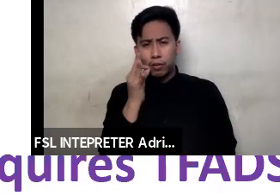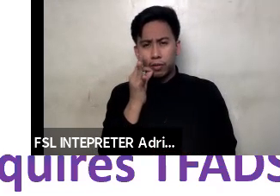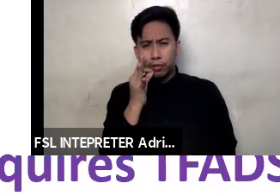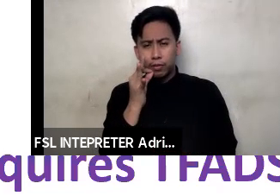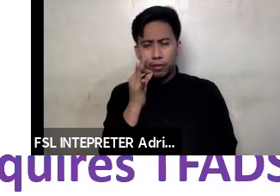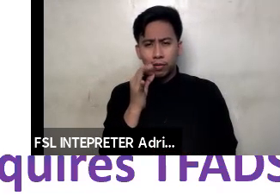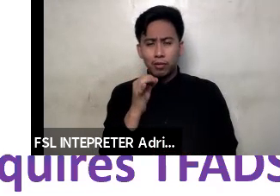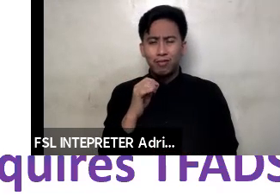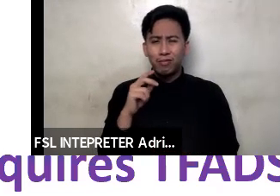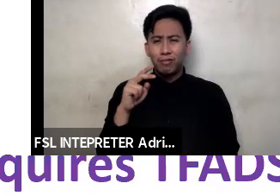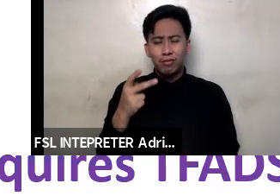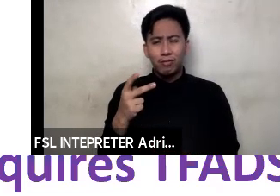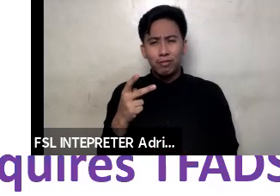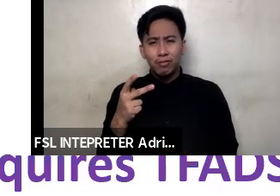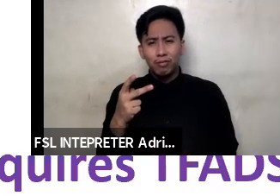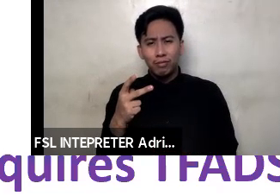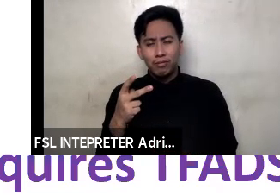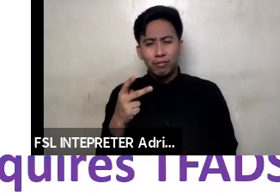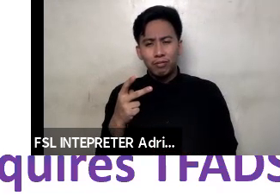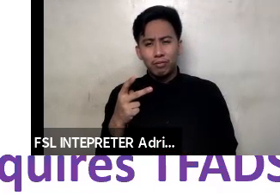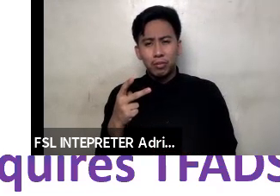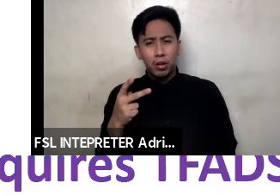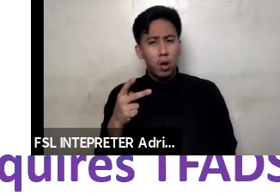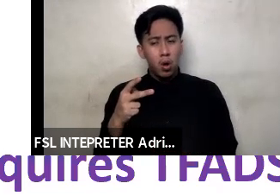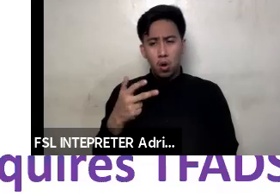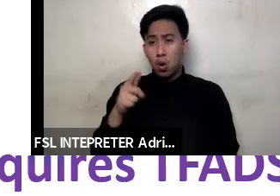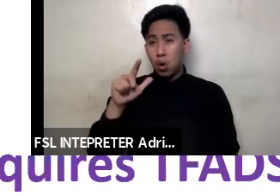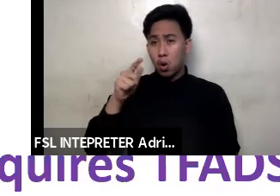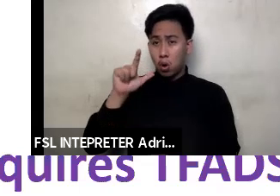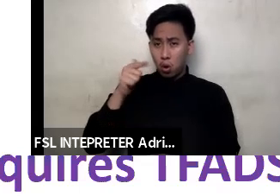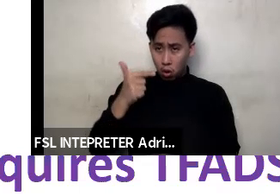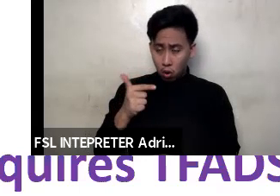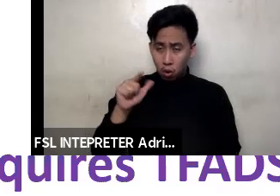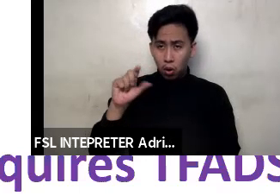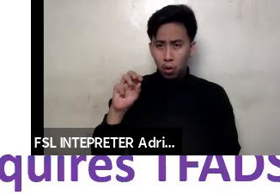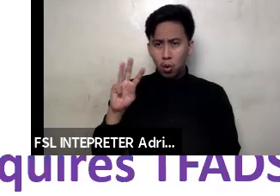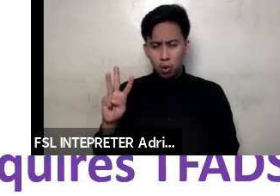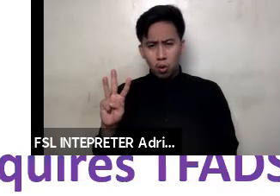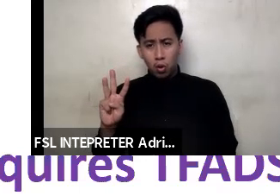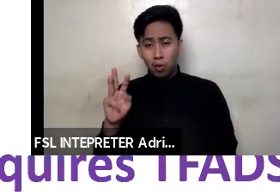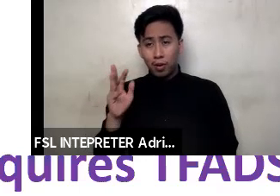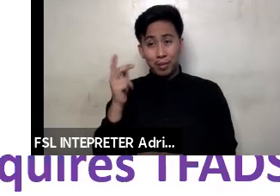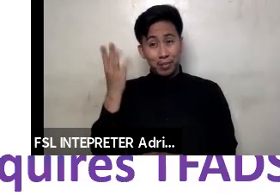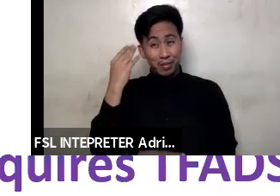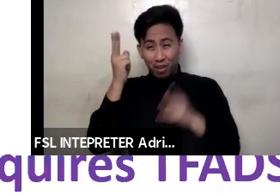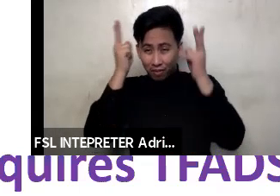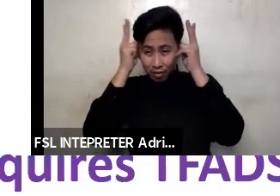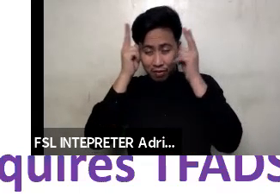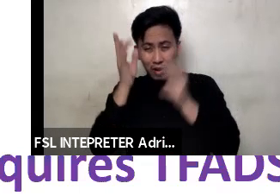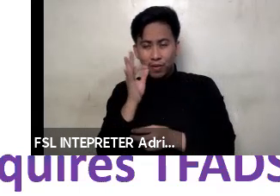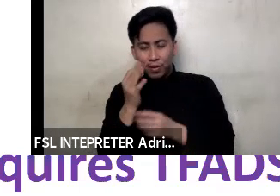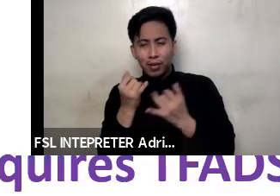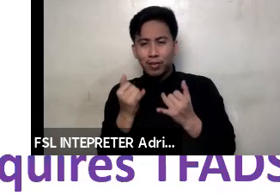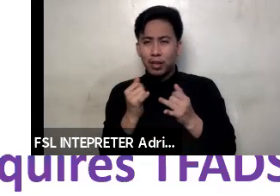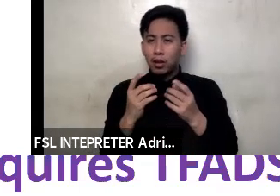still number 2. That's the grains, rice, and root crops. But the glow, nanganak na sa dalawa. Yung number 3 and number 7, the vitamin A-rich fruits